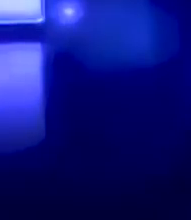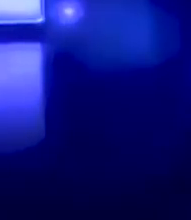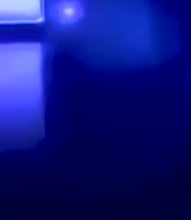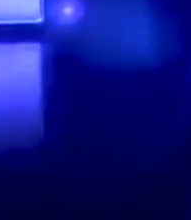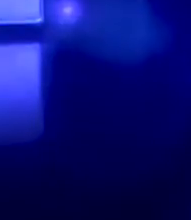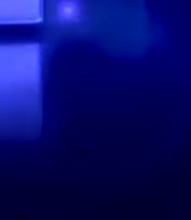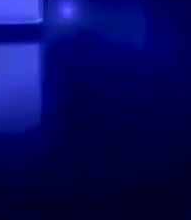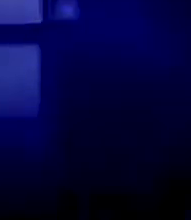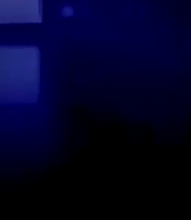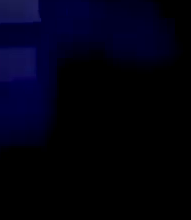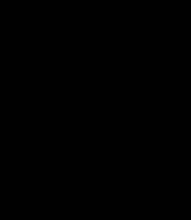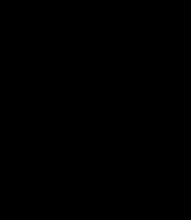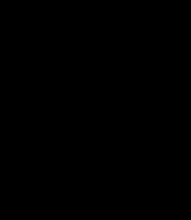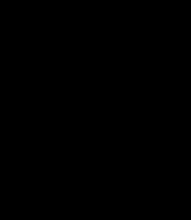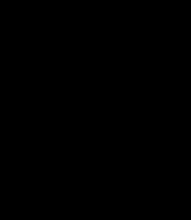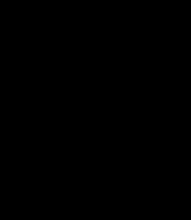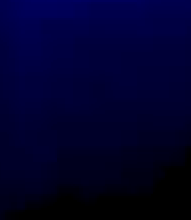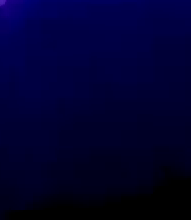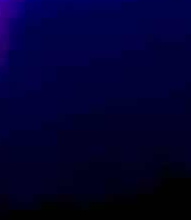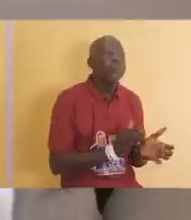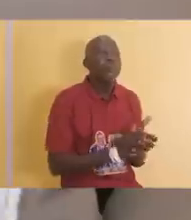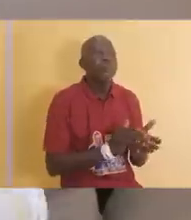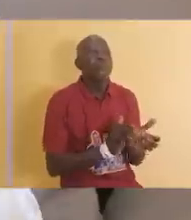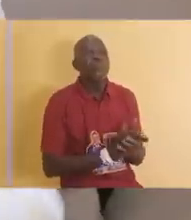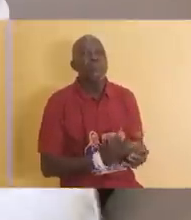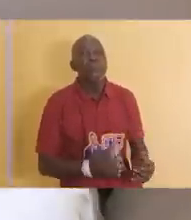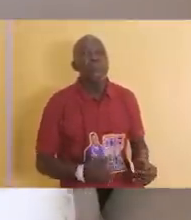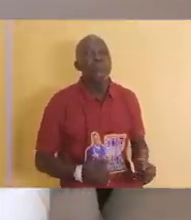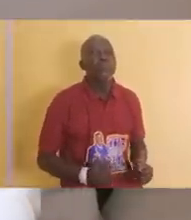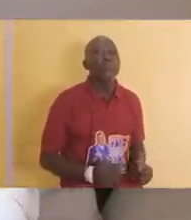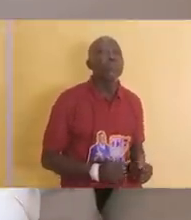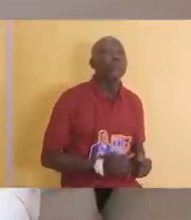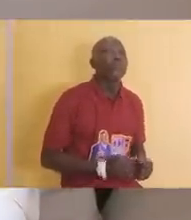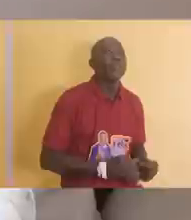olorun olubuku o ya ko buku fun amen